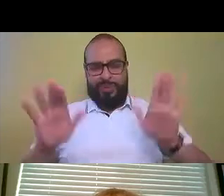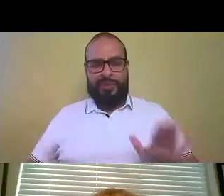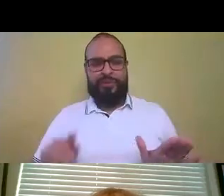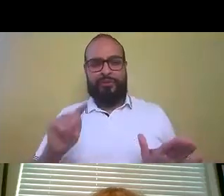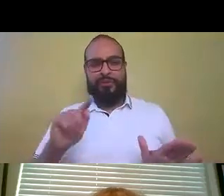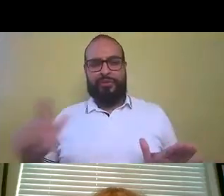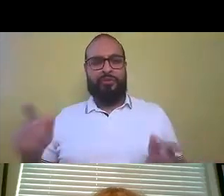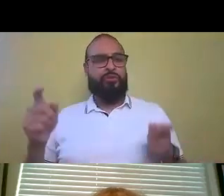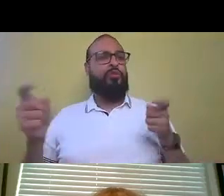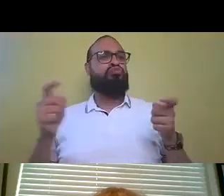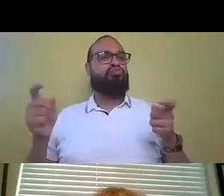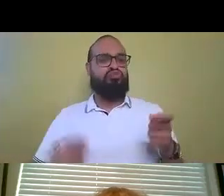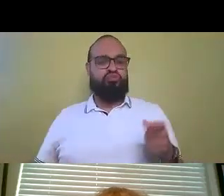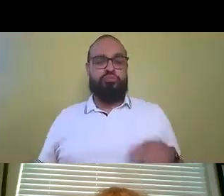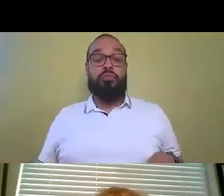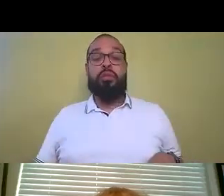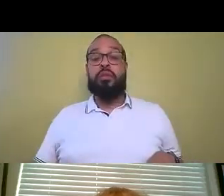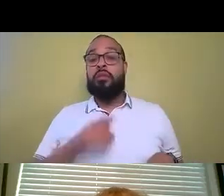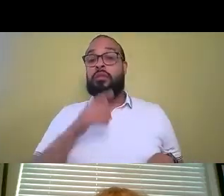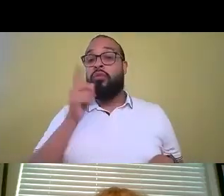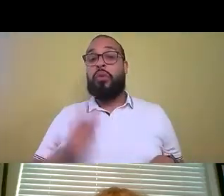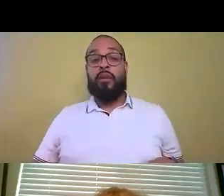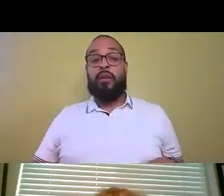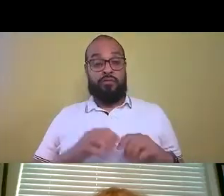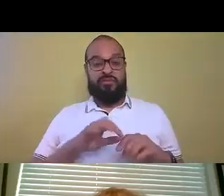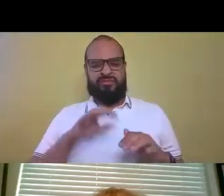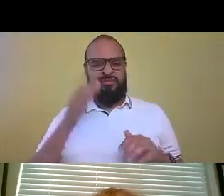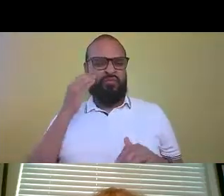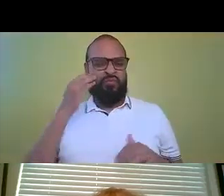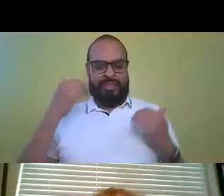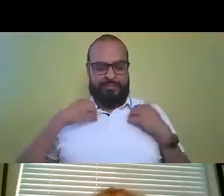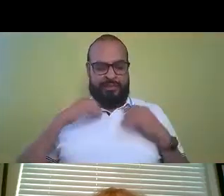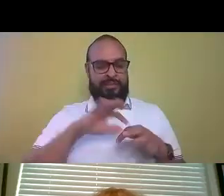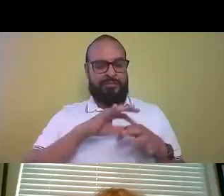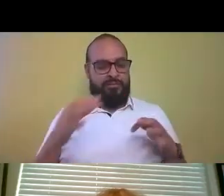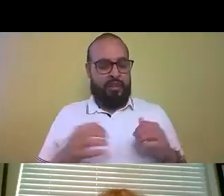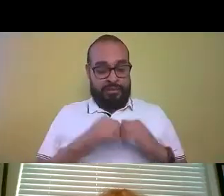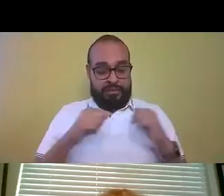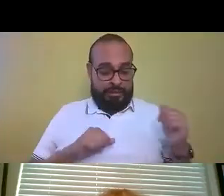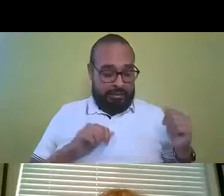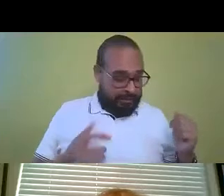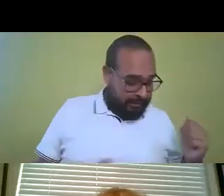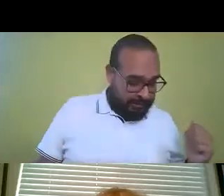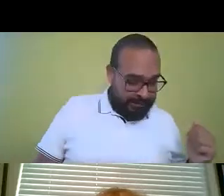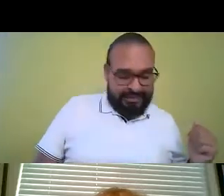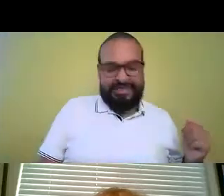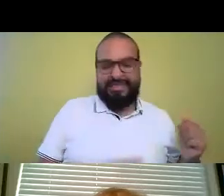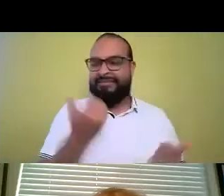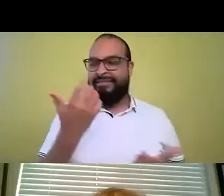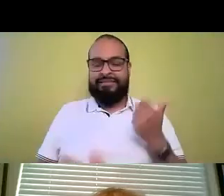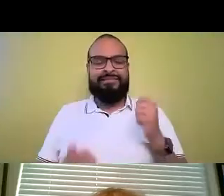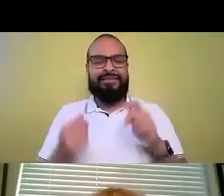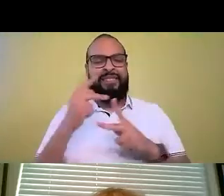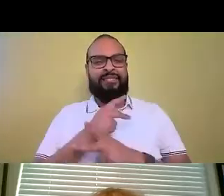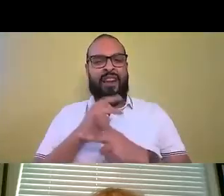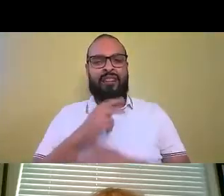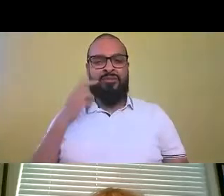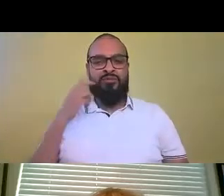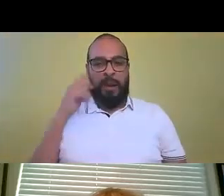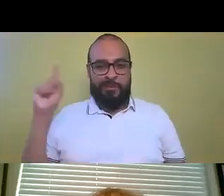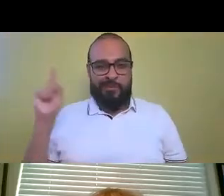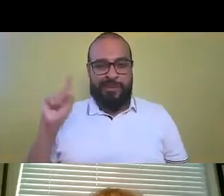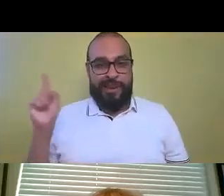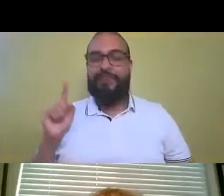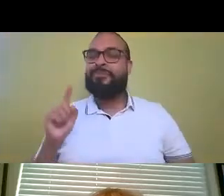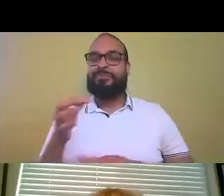have to reach into your backpack and try and remember where your gum is, where you can just use your breath. You always